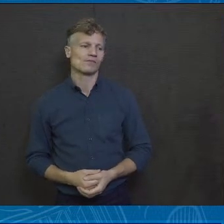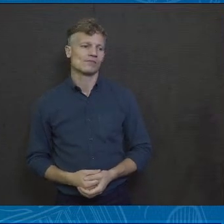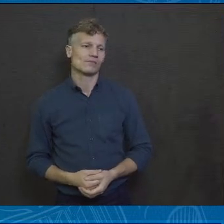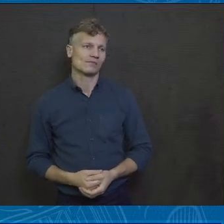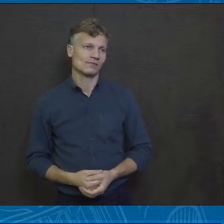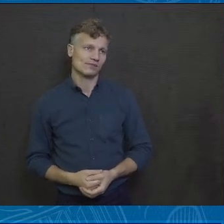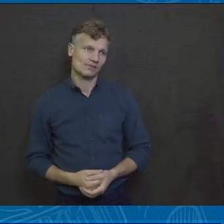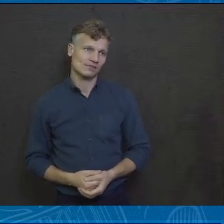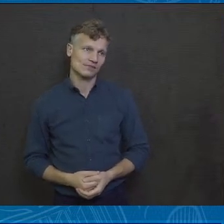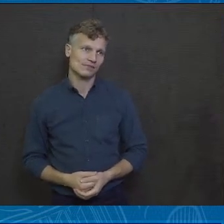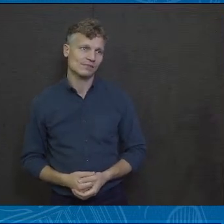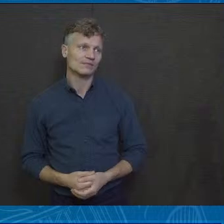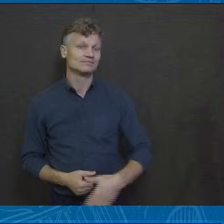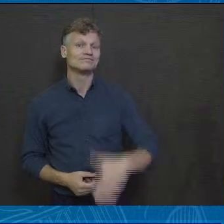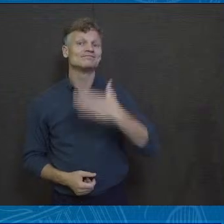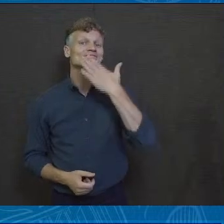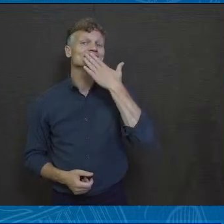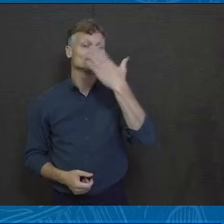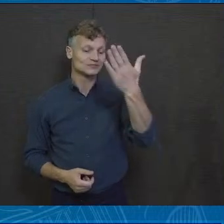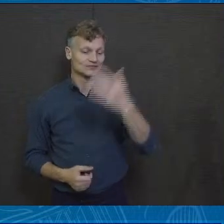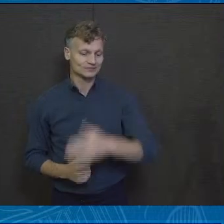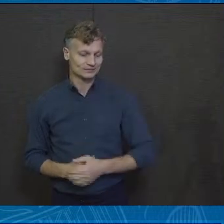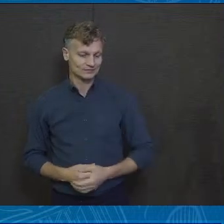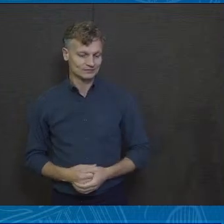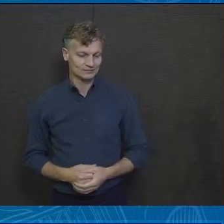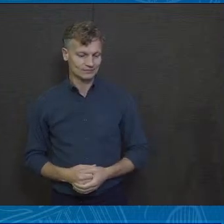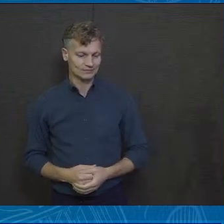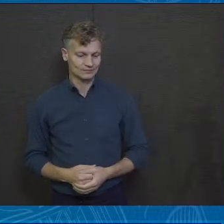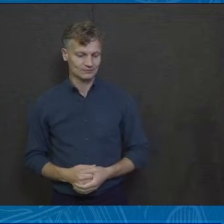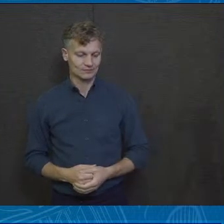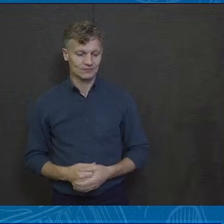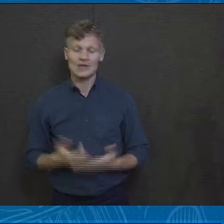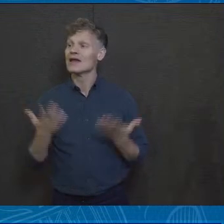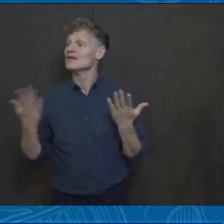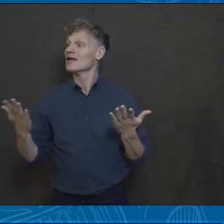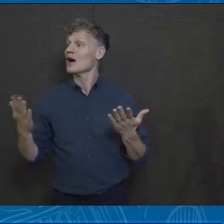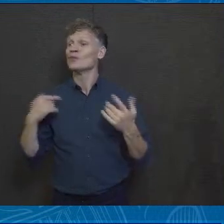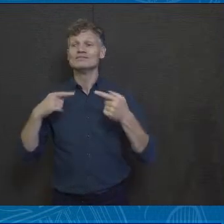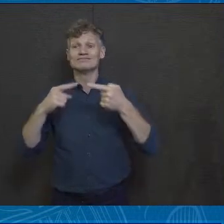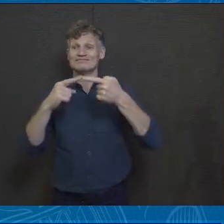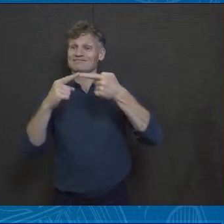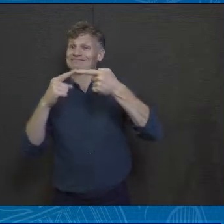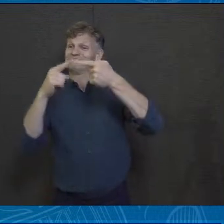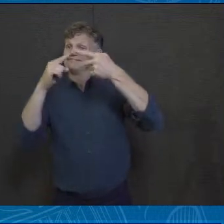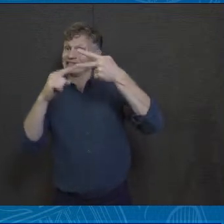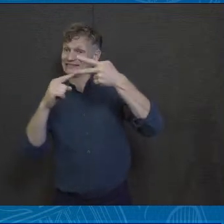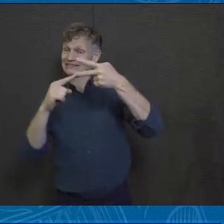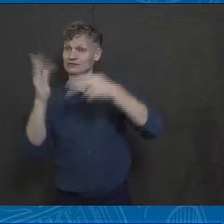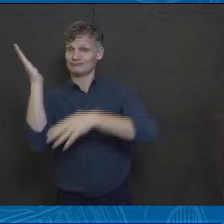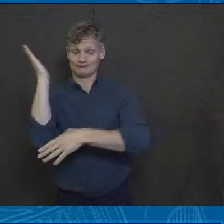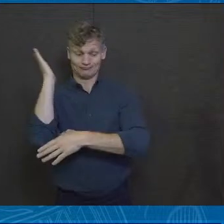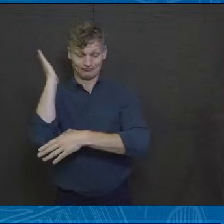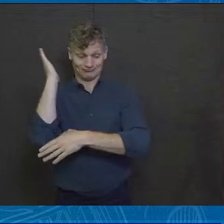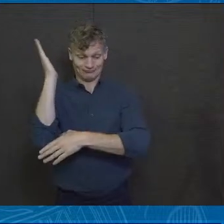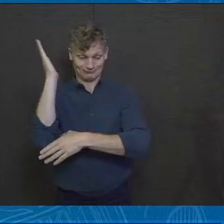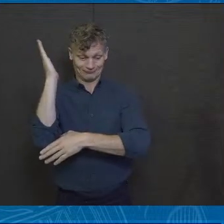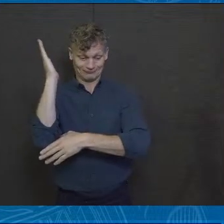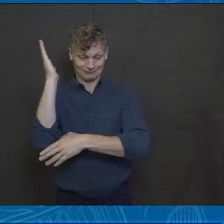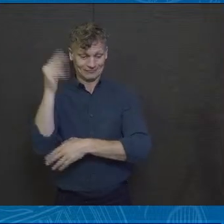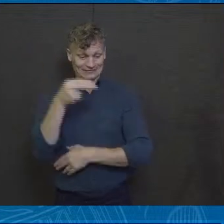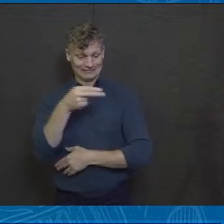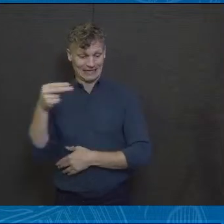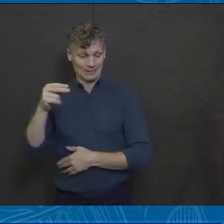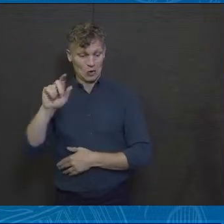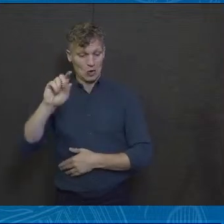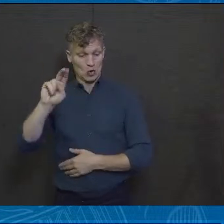Thank you, Neva. I would like now to pass you on to Ms. Duang Napa